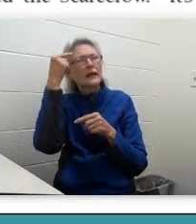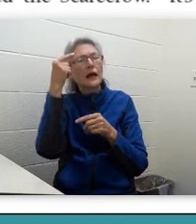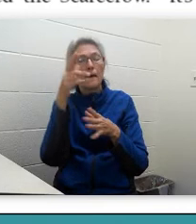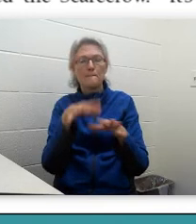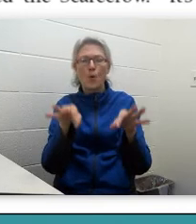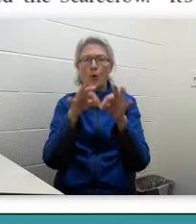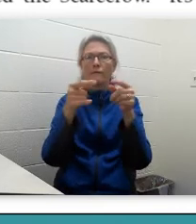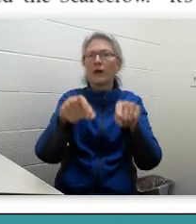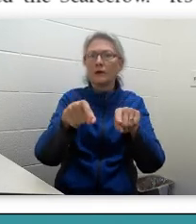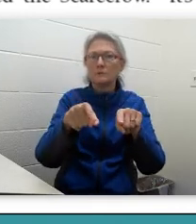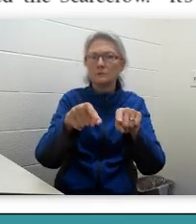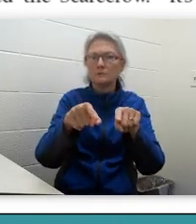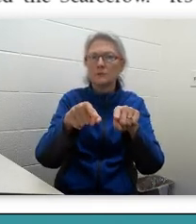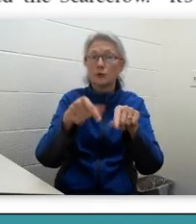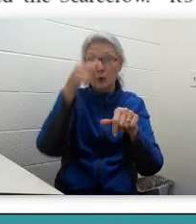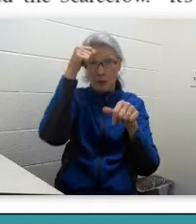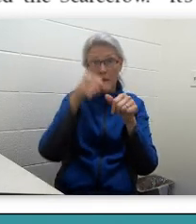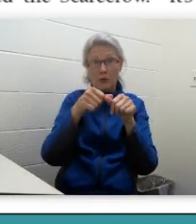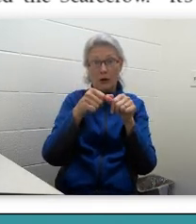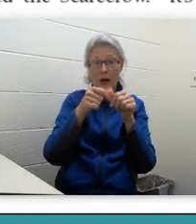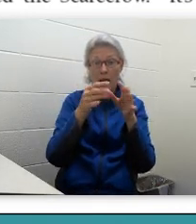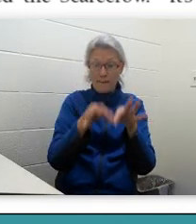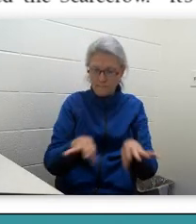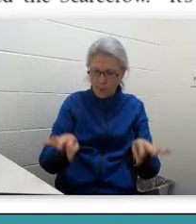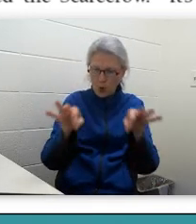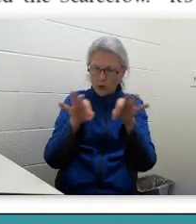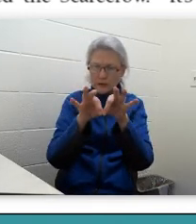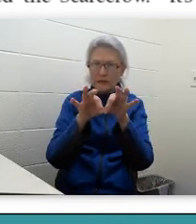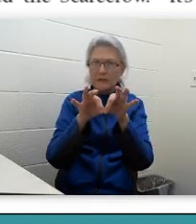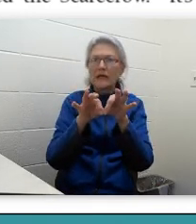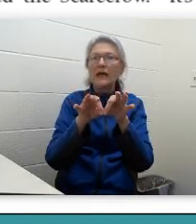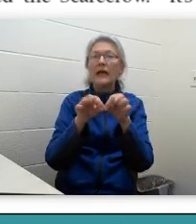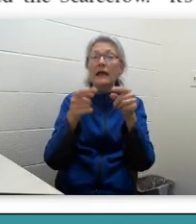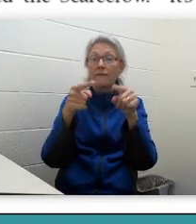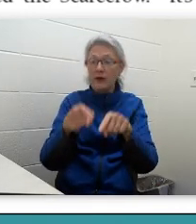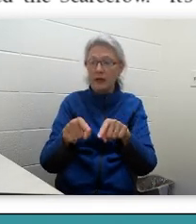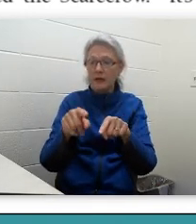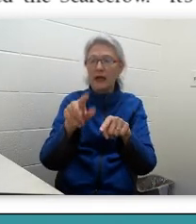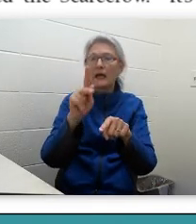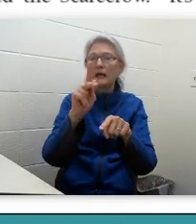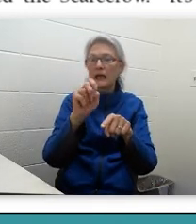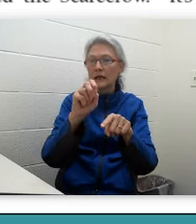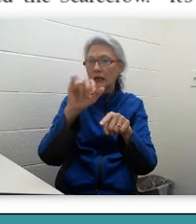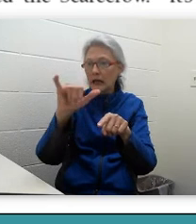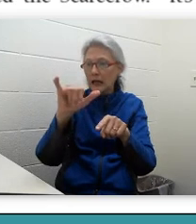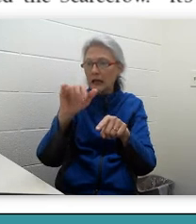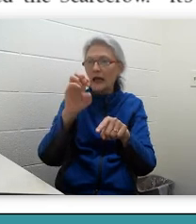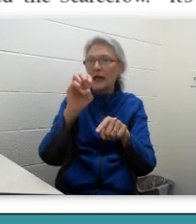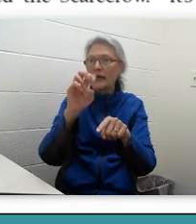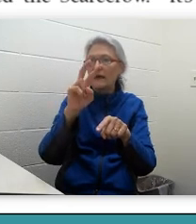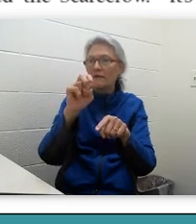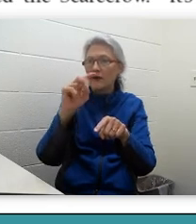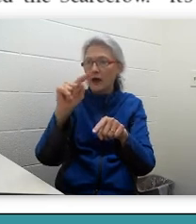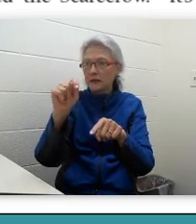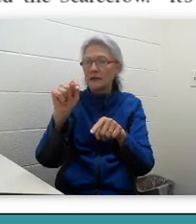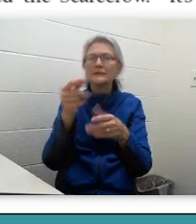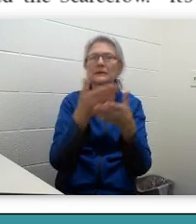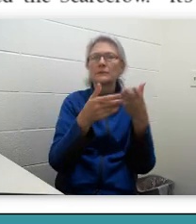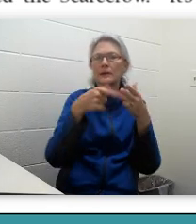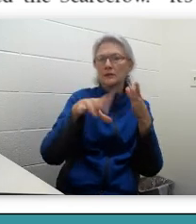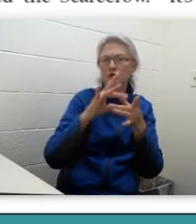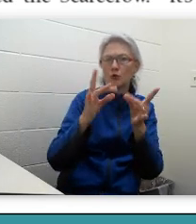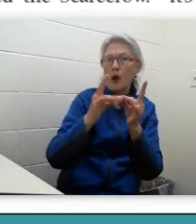key event? Remember, a key event is something in the story that I must know in order to understand